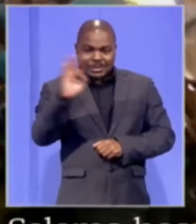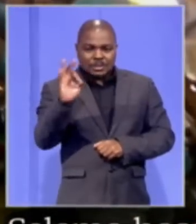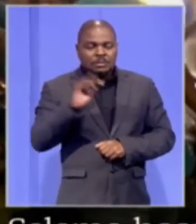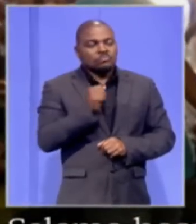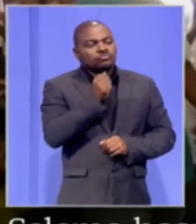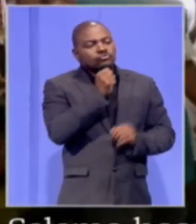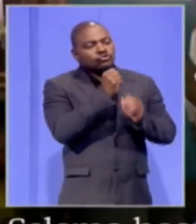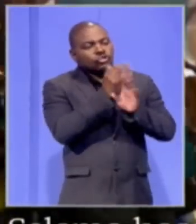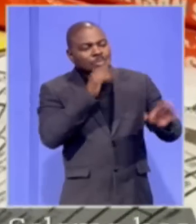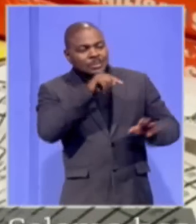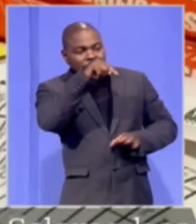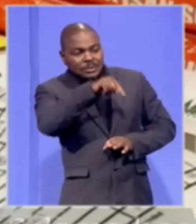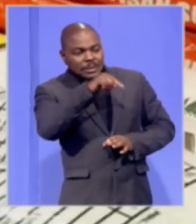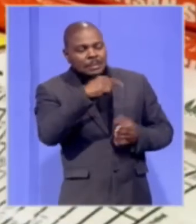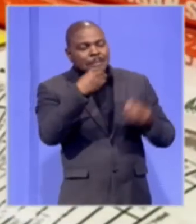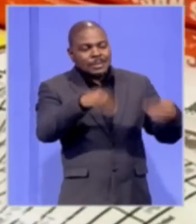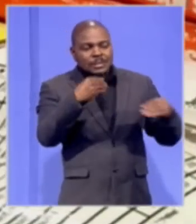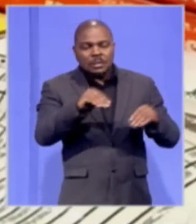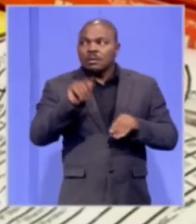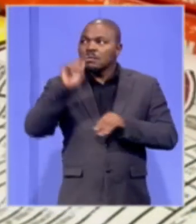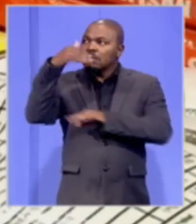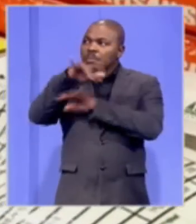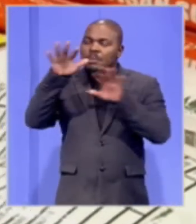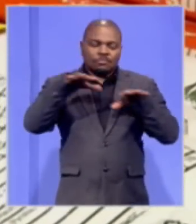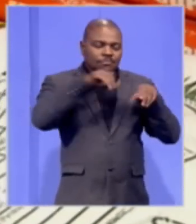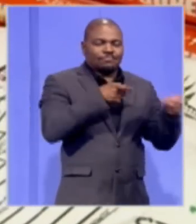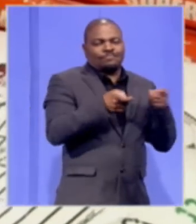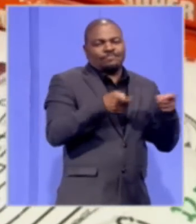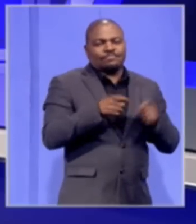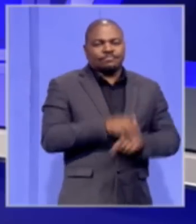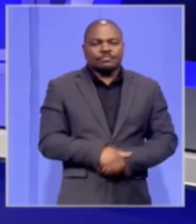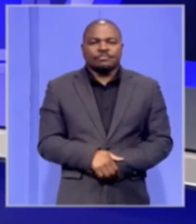tsa lehae di laolwa ke melata.